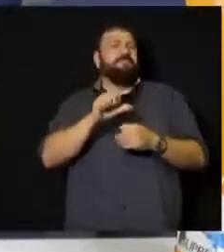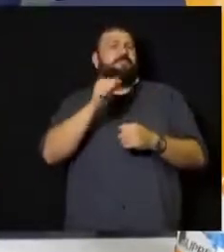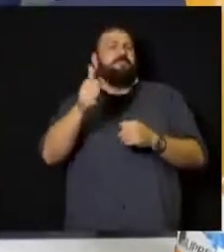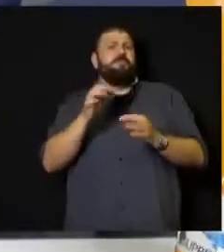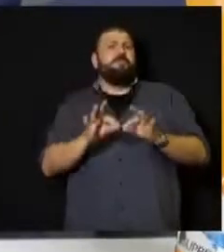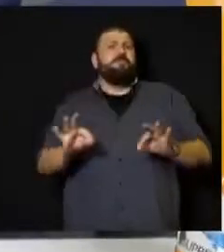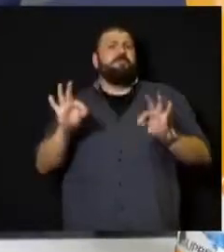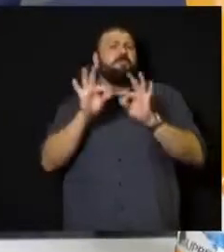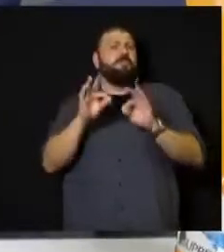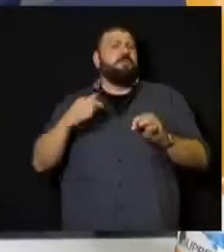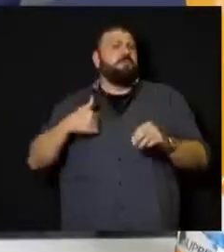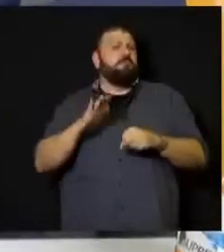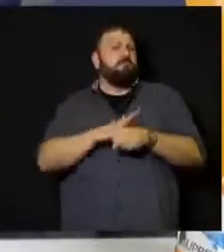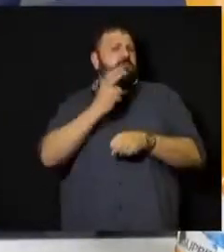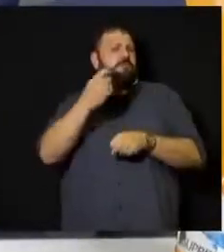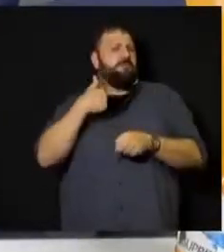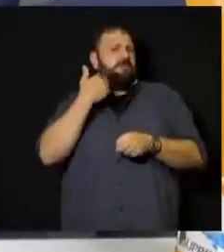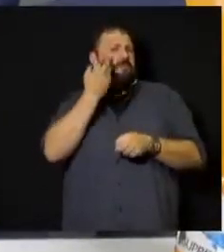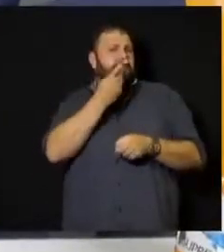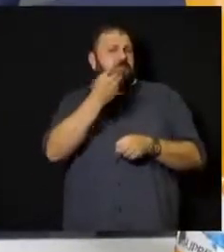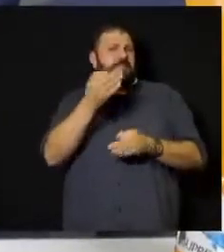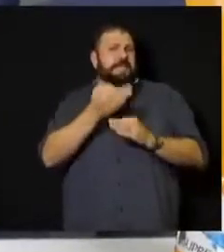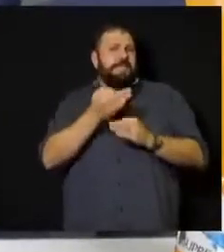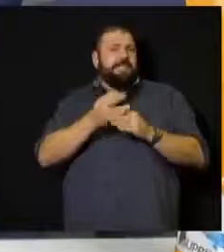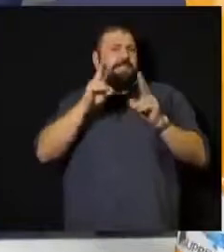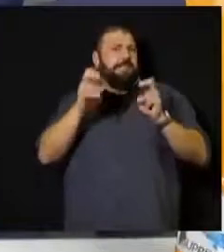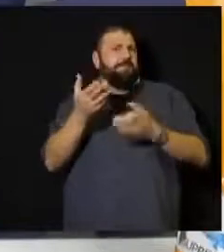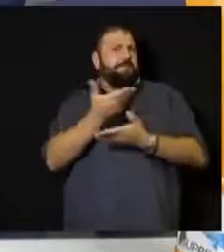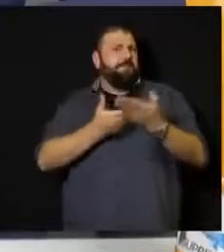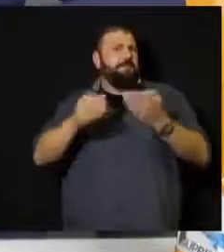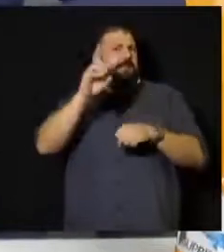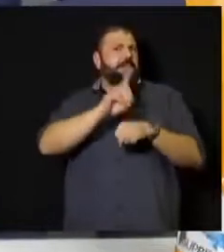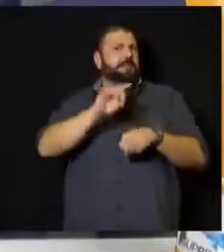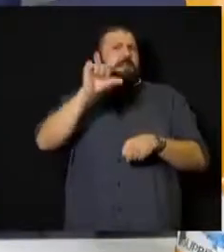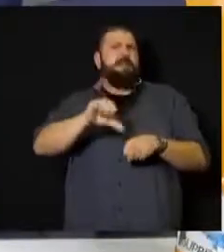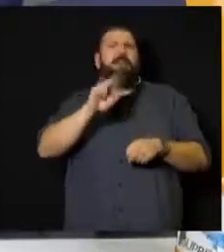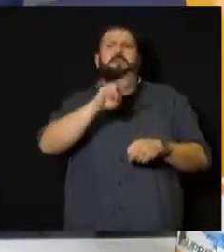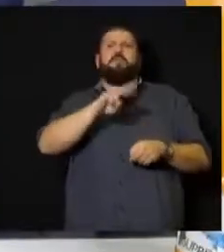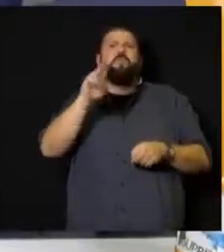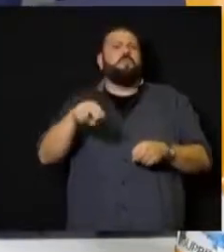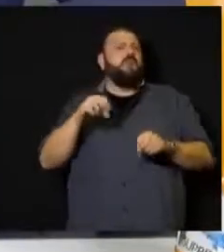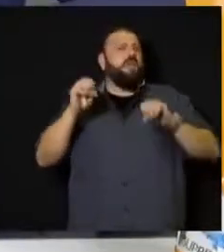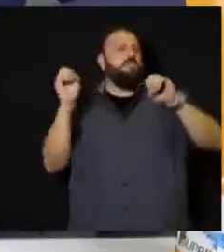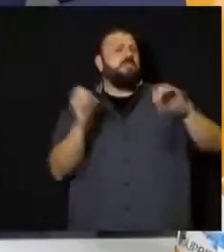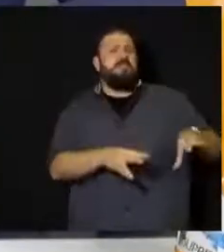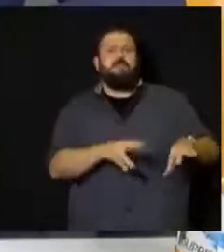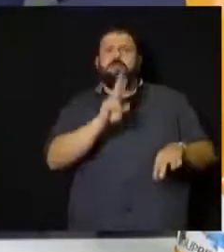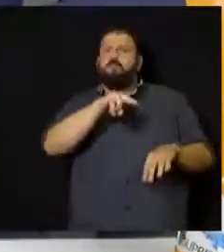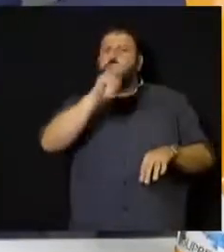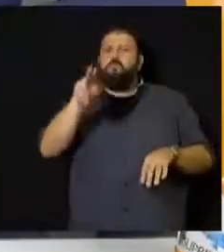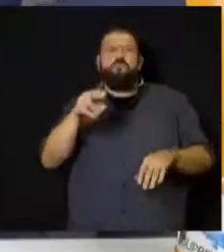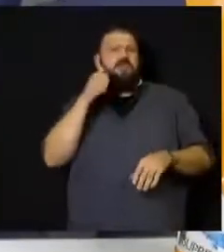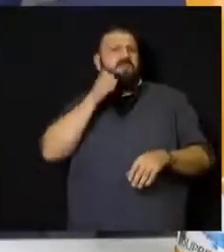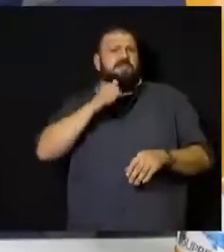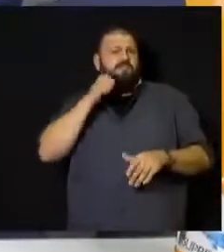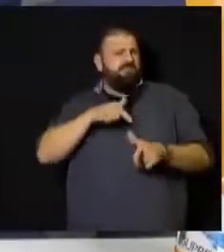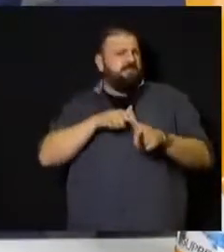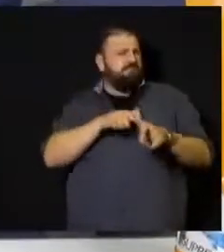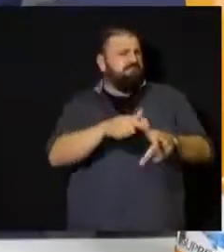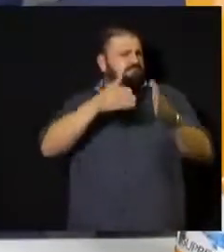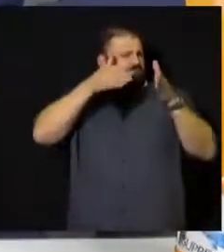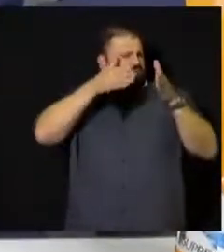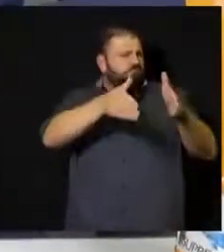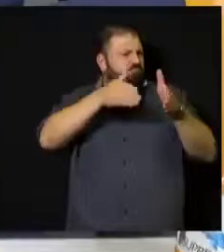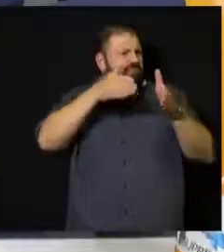something very important is just a part of that we're going to share with you today is that we never left the business center. First, we went to the